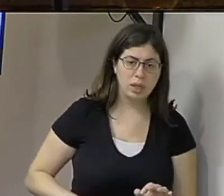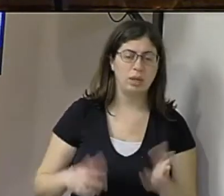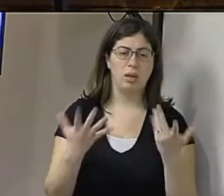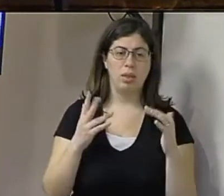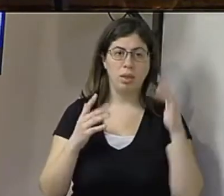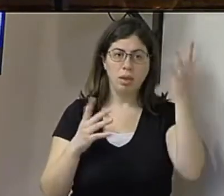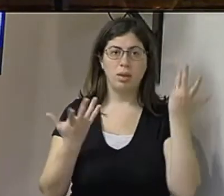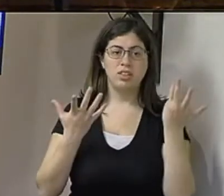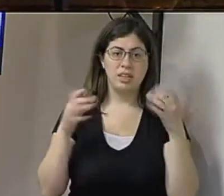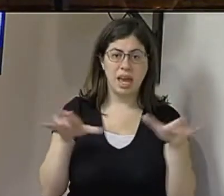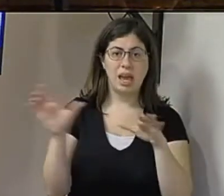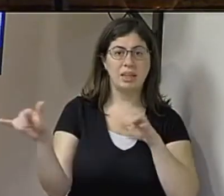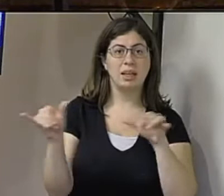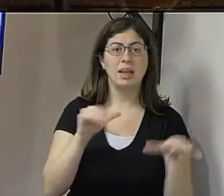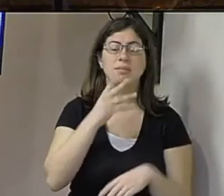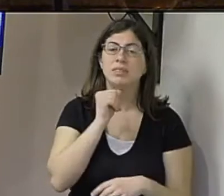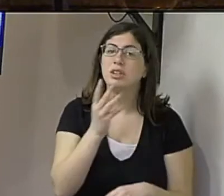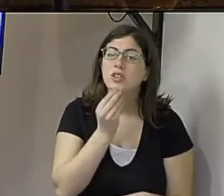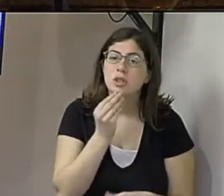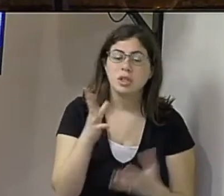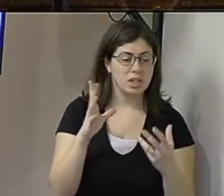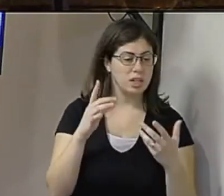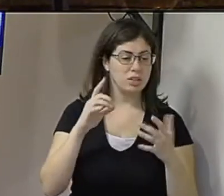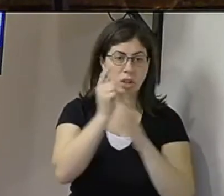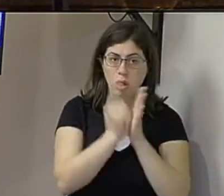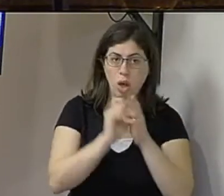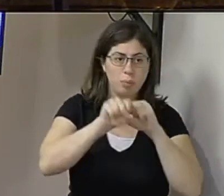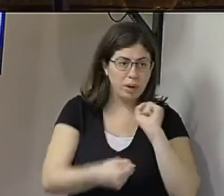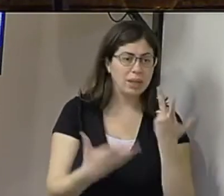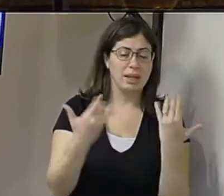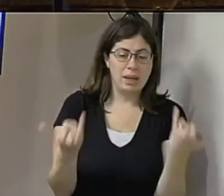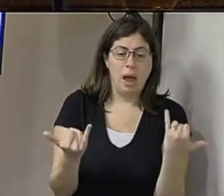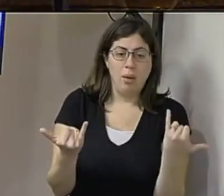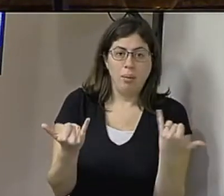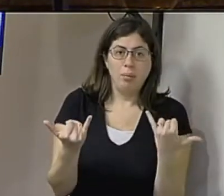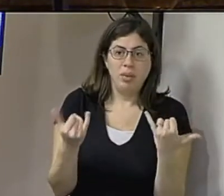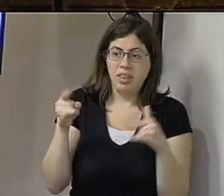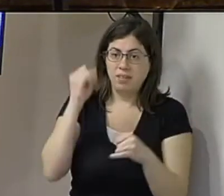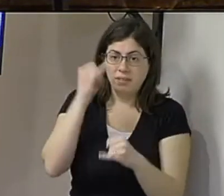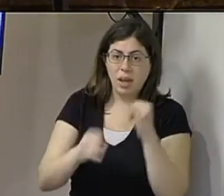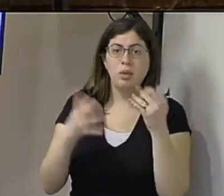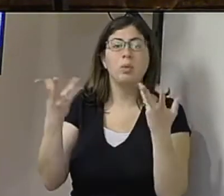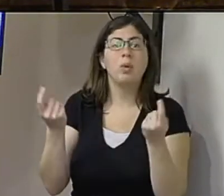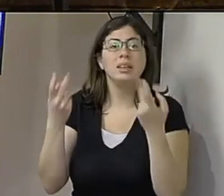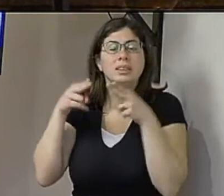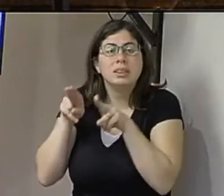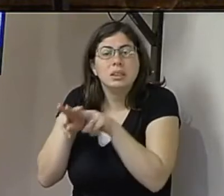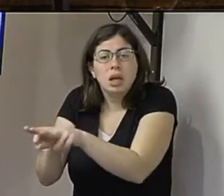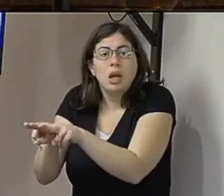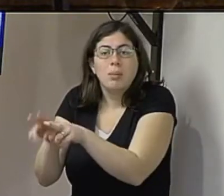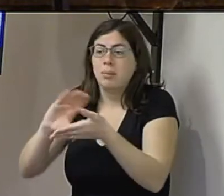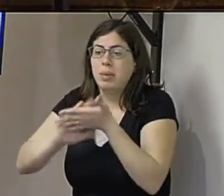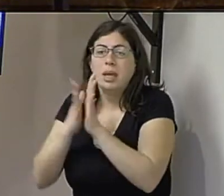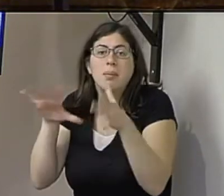that she's acting like a Gentile, living like a Gentile. She's breaking the Jewish ceremonial law. And now she's gone to this final straw of she's slept with the king. She's gotten